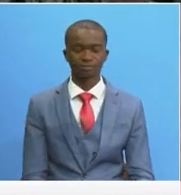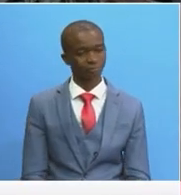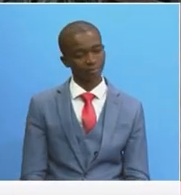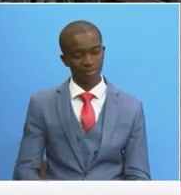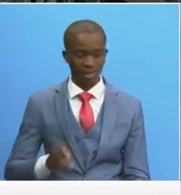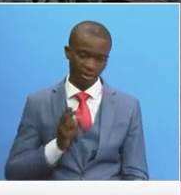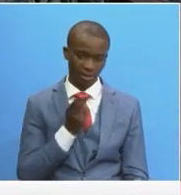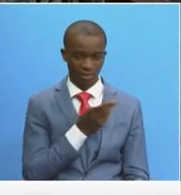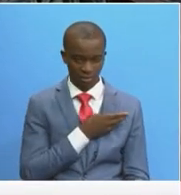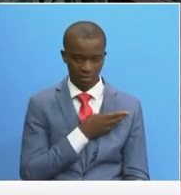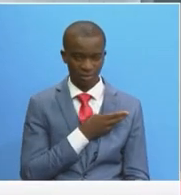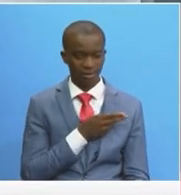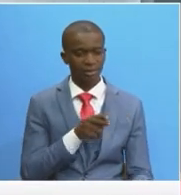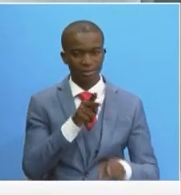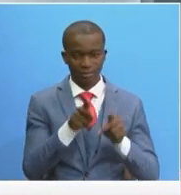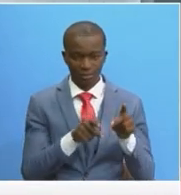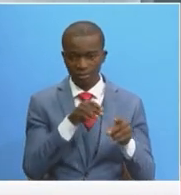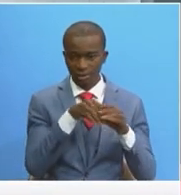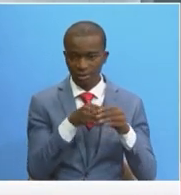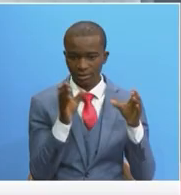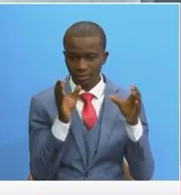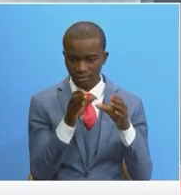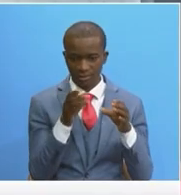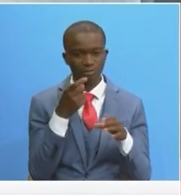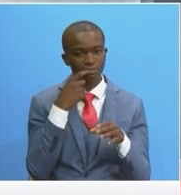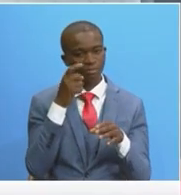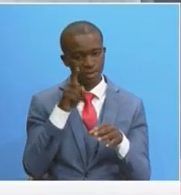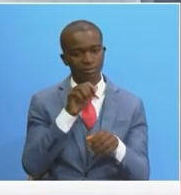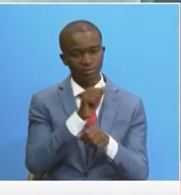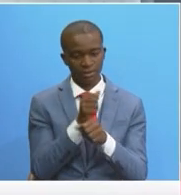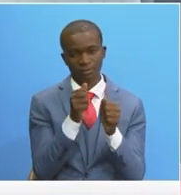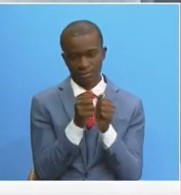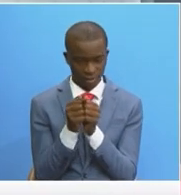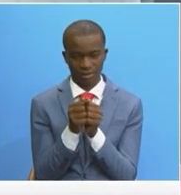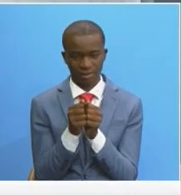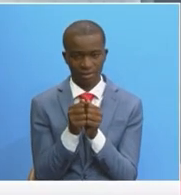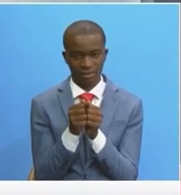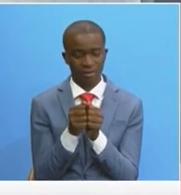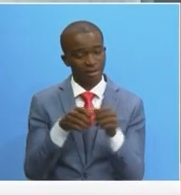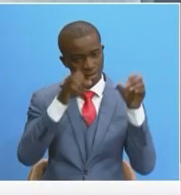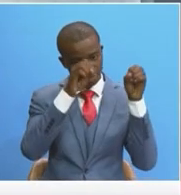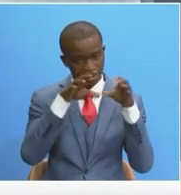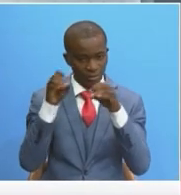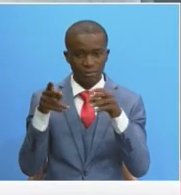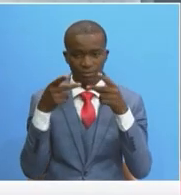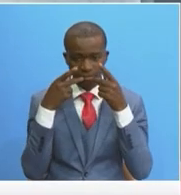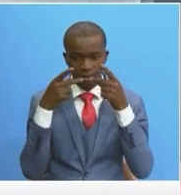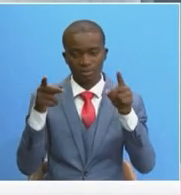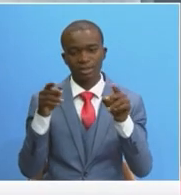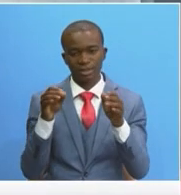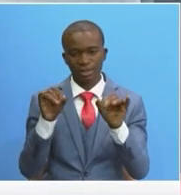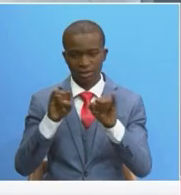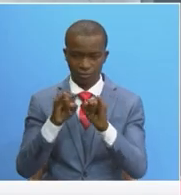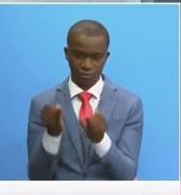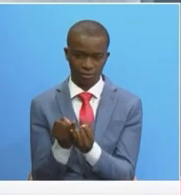work together. You know, Zesco is a public institution enacted by an act of parliament, so we